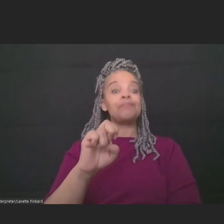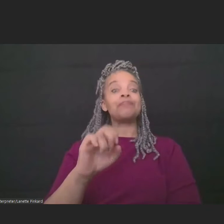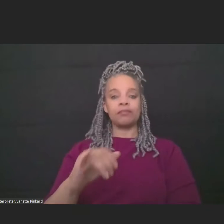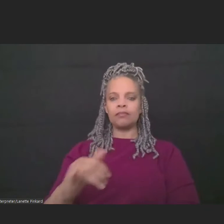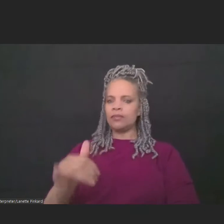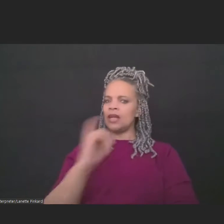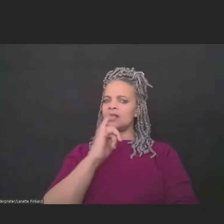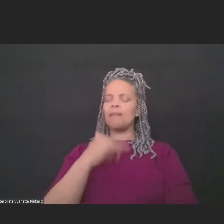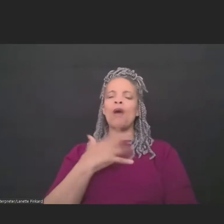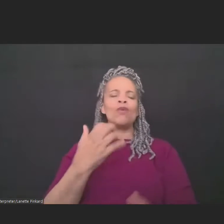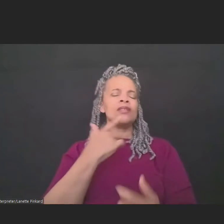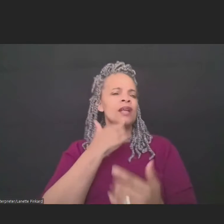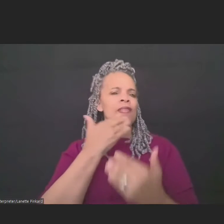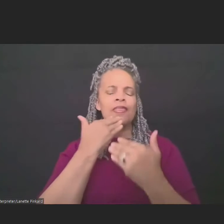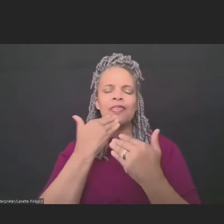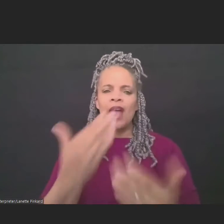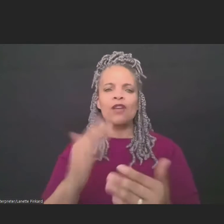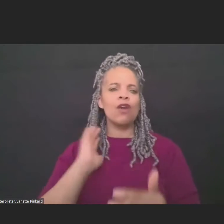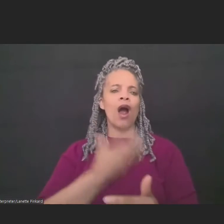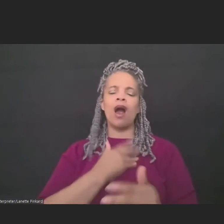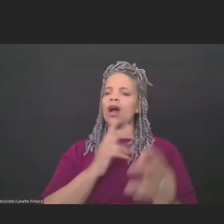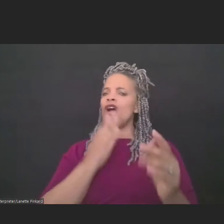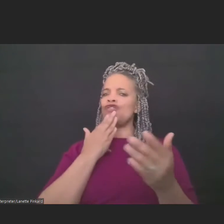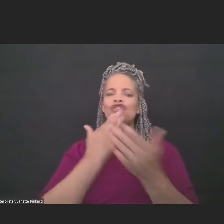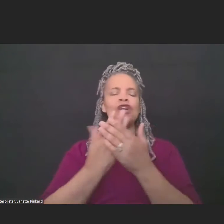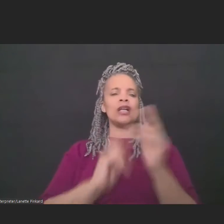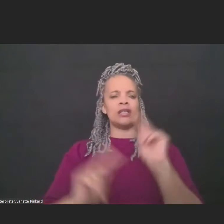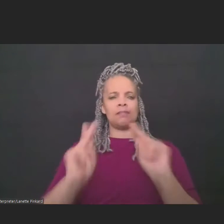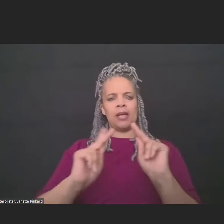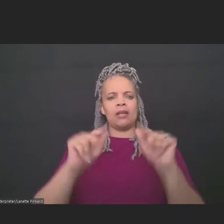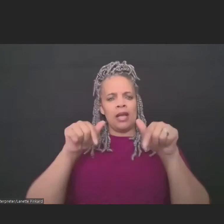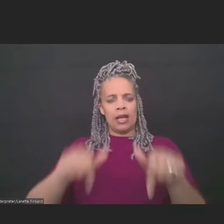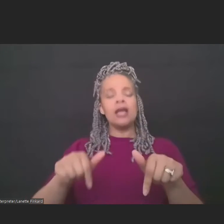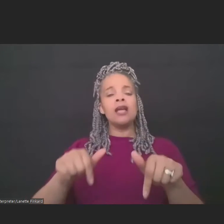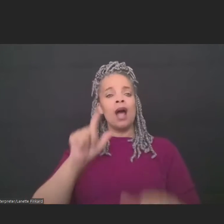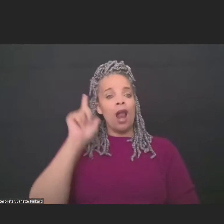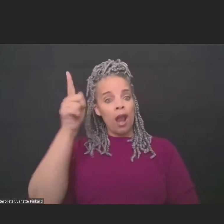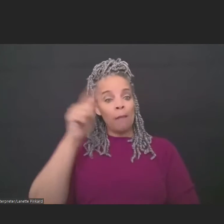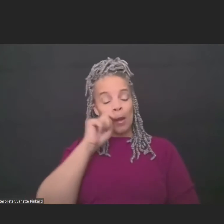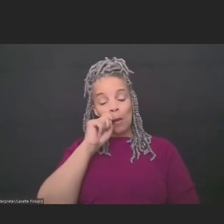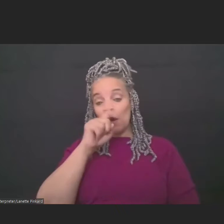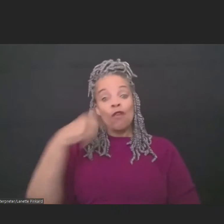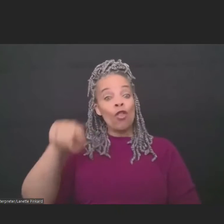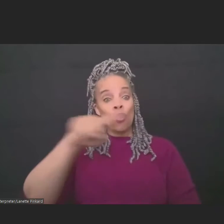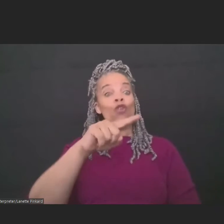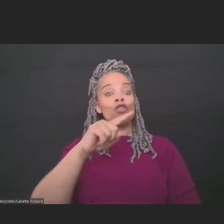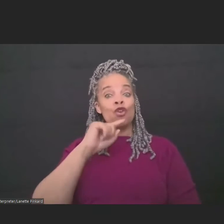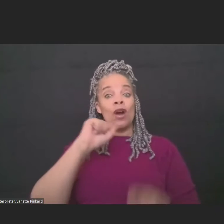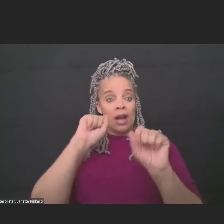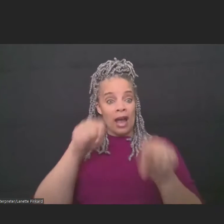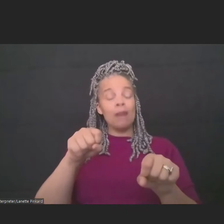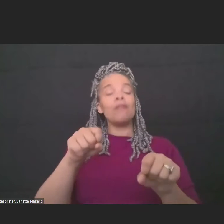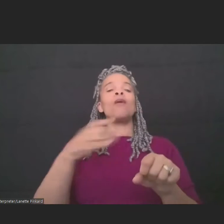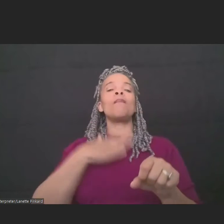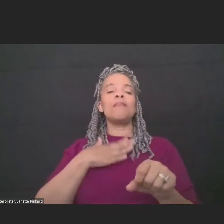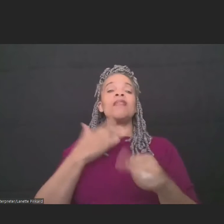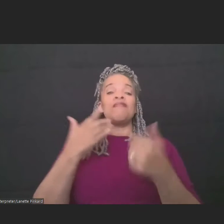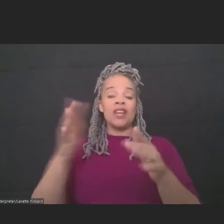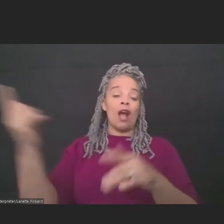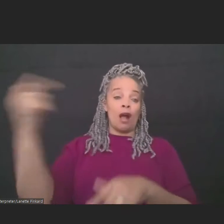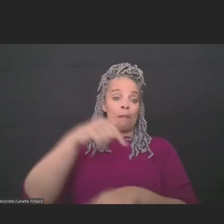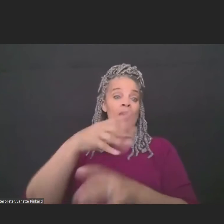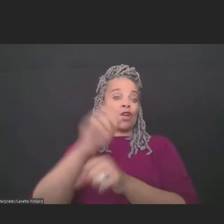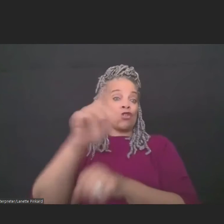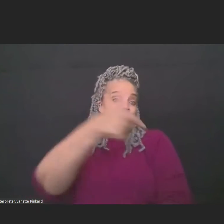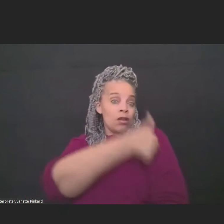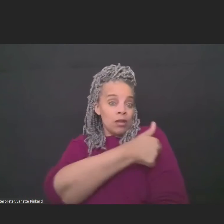say thank you to our good citizens in Lubbock. For those of you that are eligible to have come down and received your vaccine,